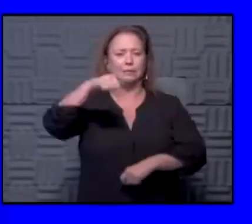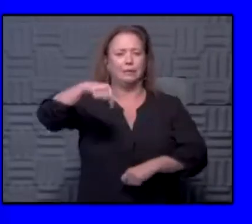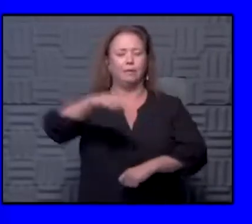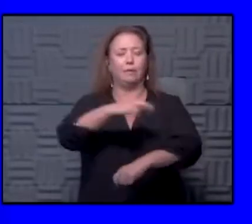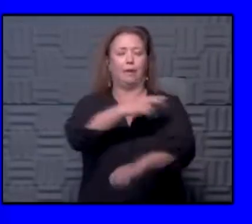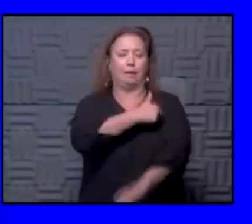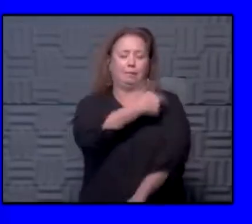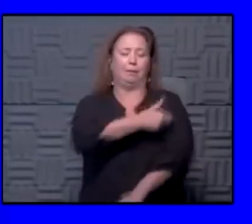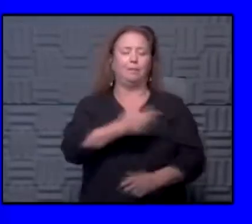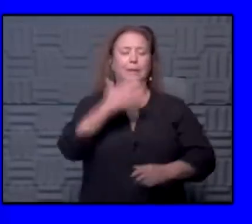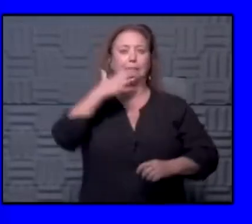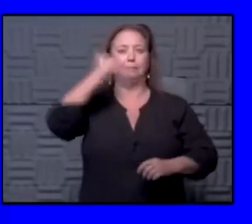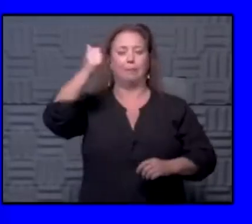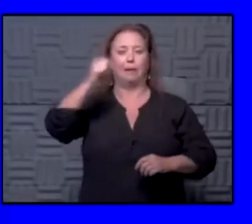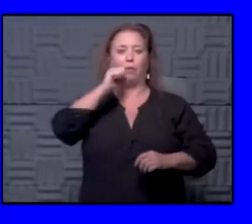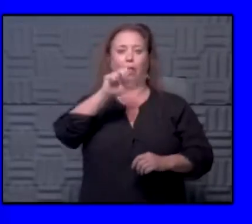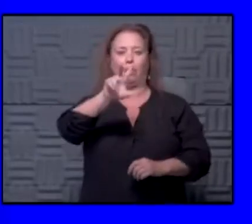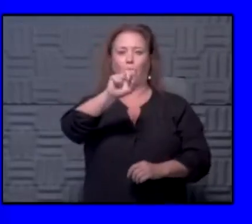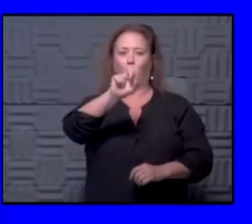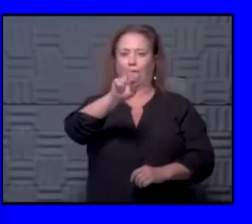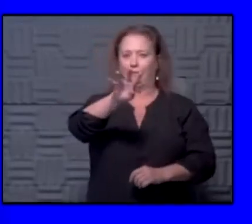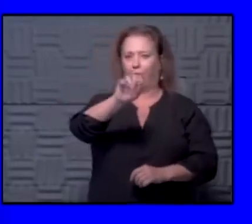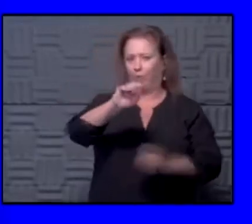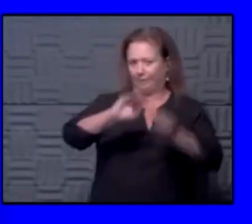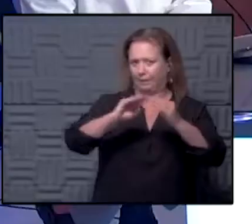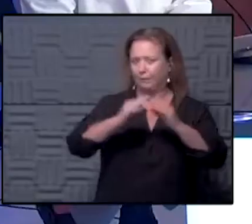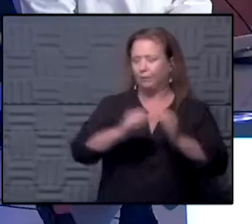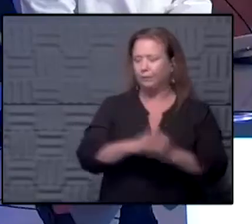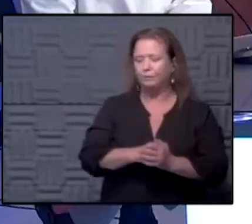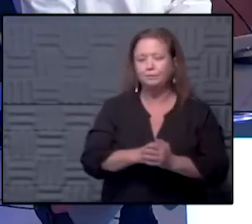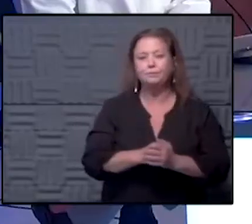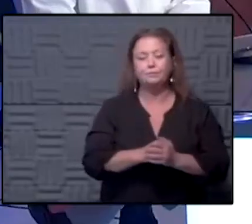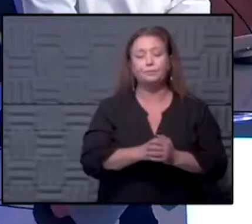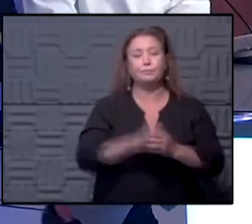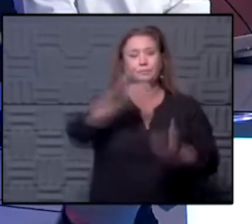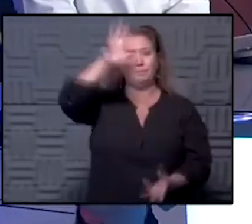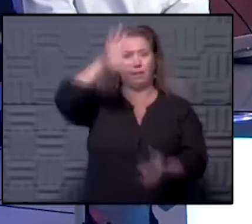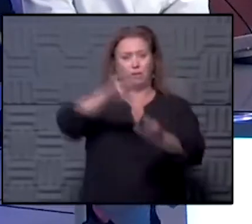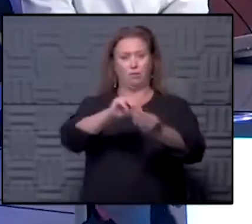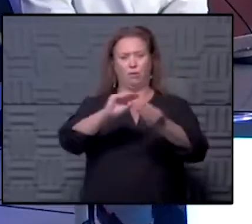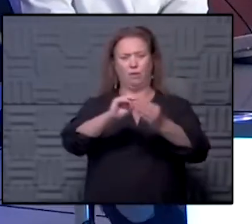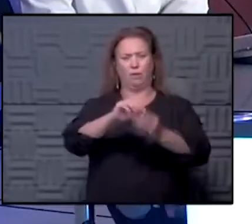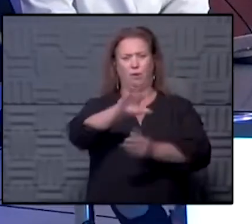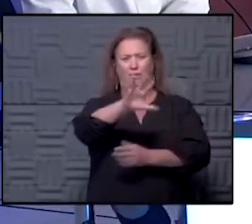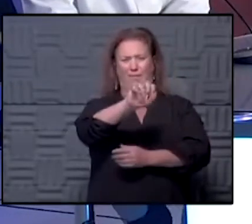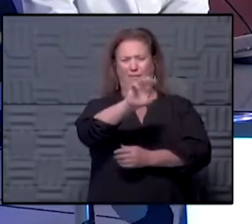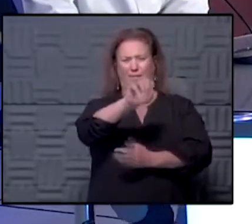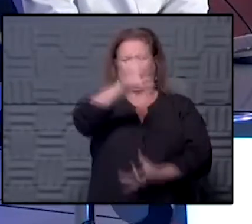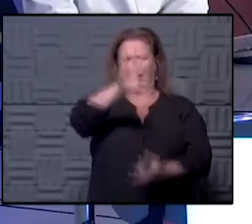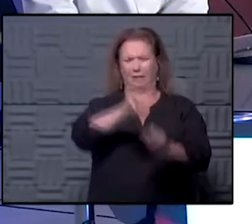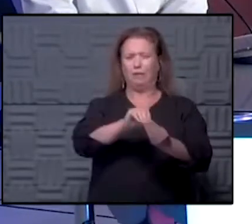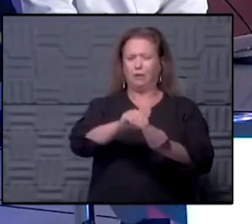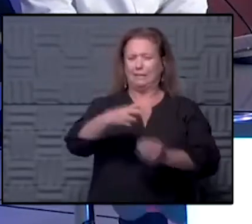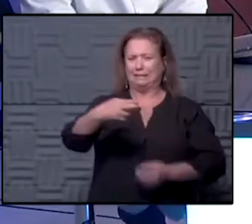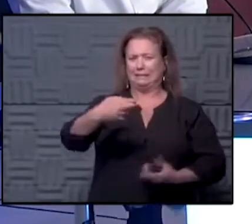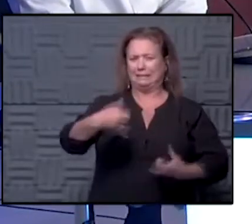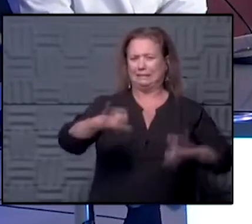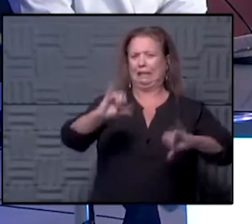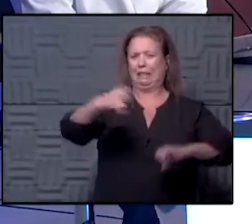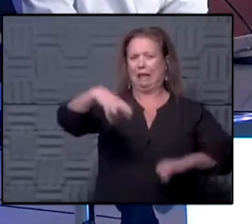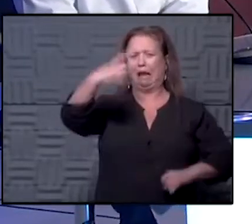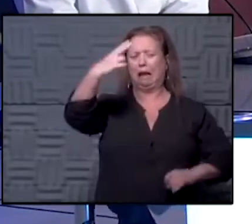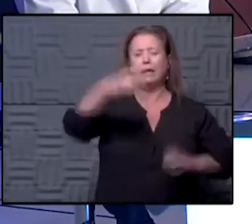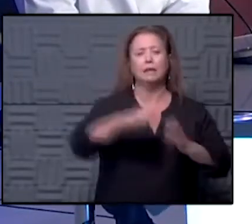but it's better that we're not up in the 30s and 40s. Hey, and so, right, but the total number is around 50 altogether, so that's still a high number. Yeah. Hey,